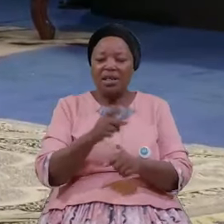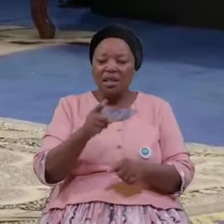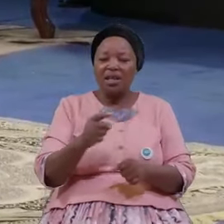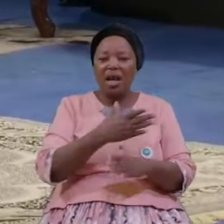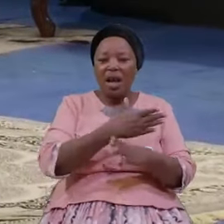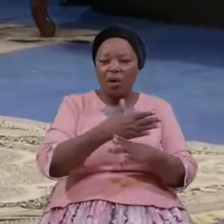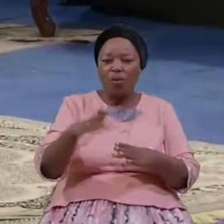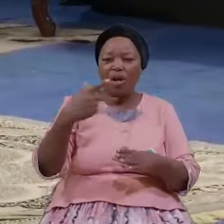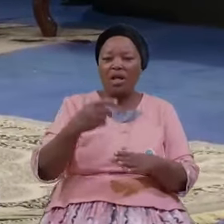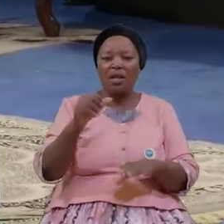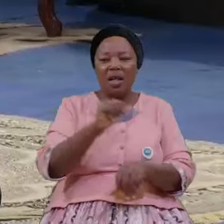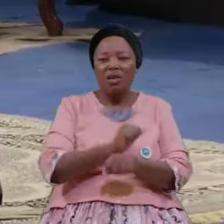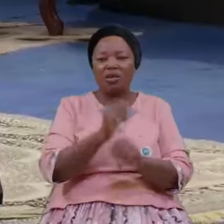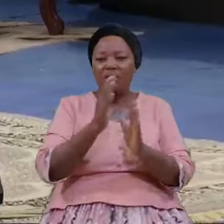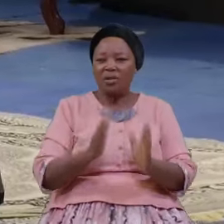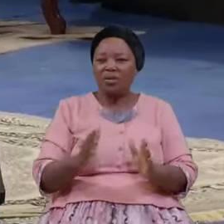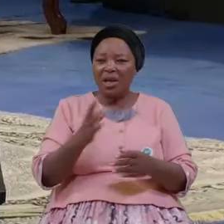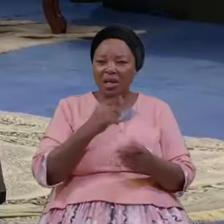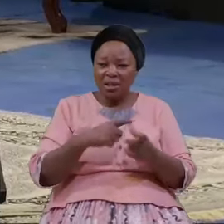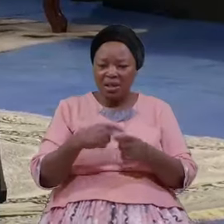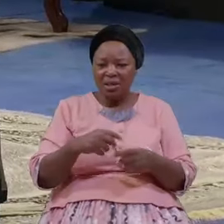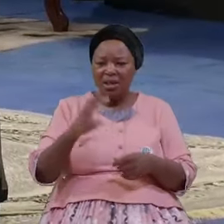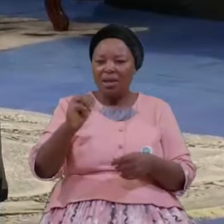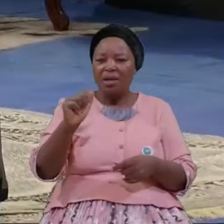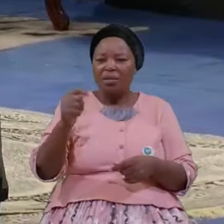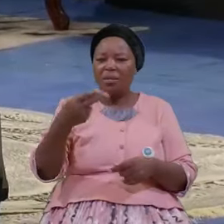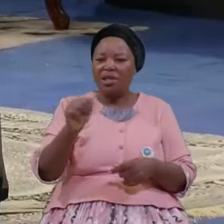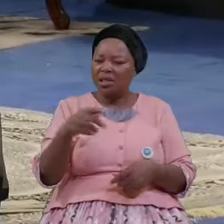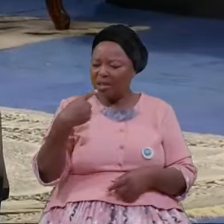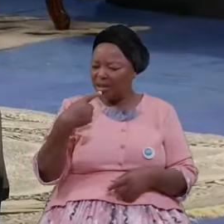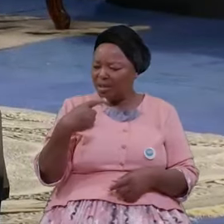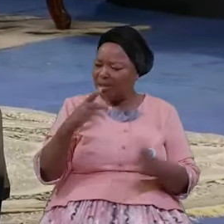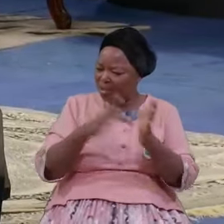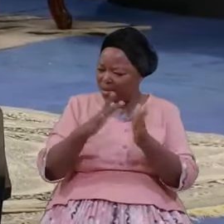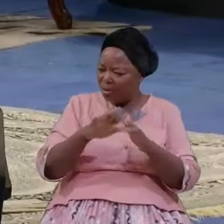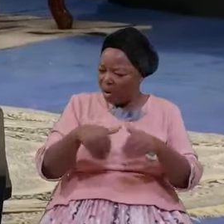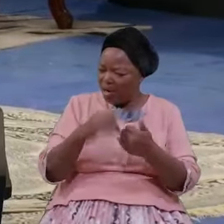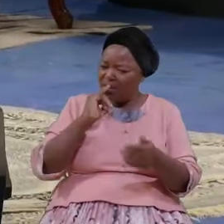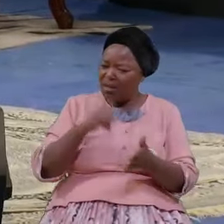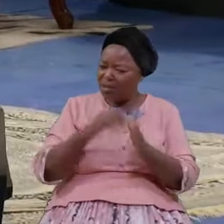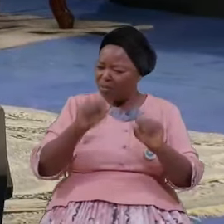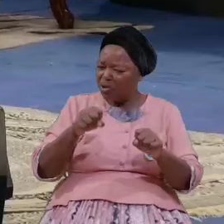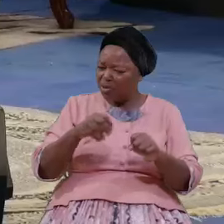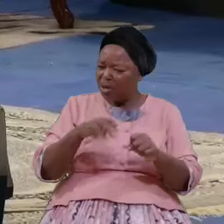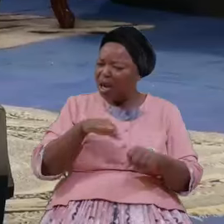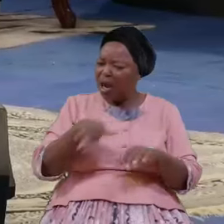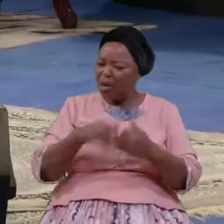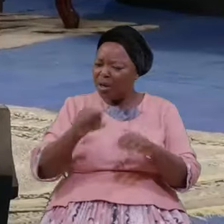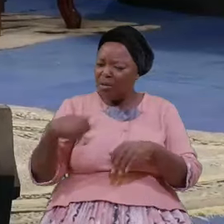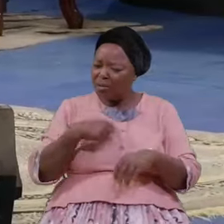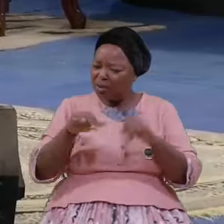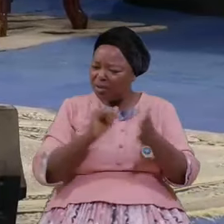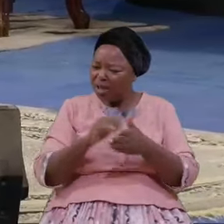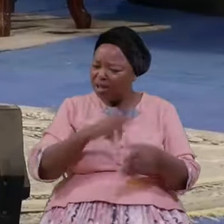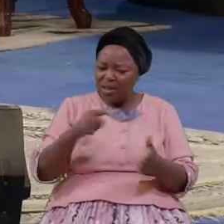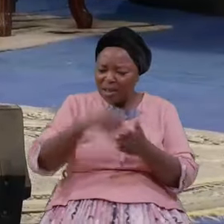stone." And Martha said, "Jesus, how can we do that? The man had died these